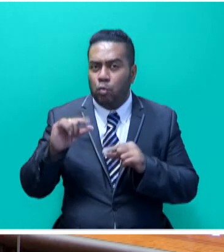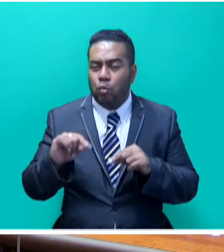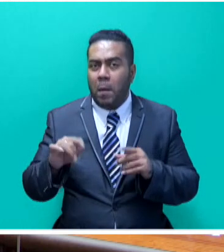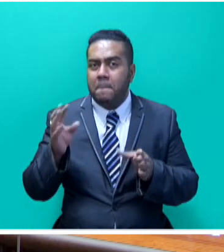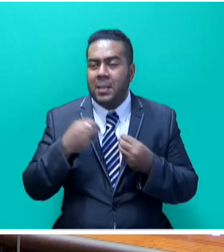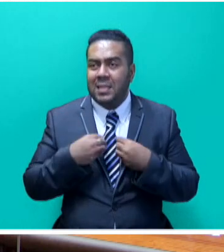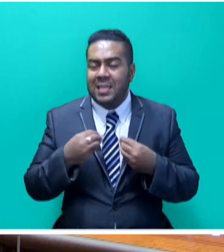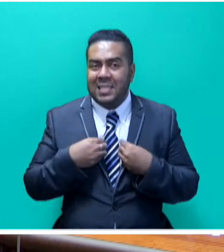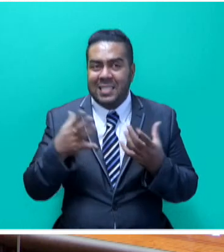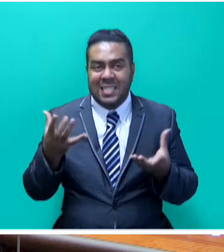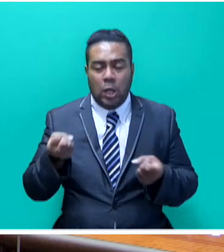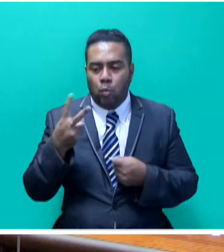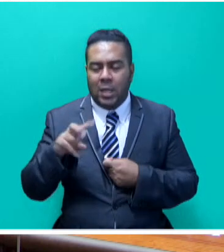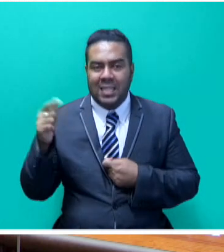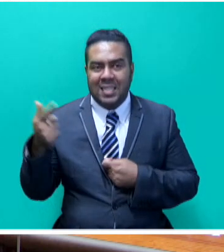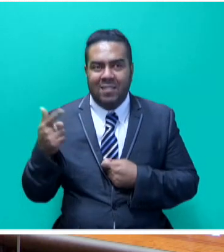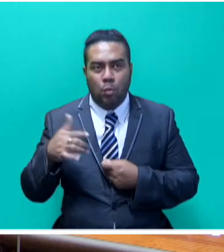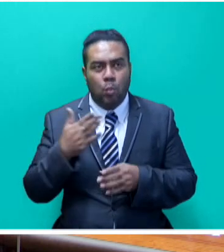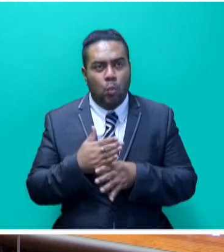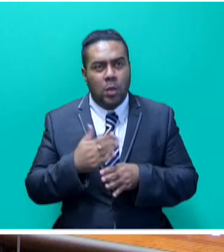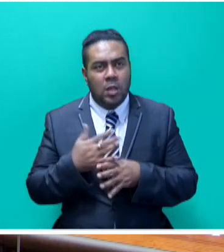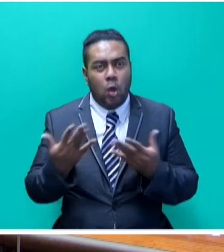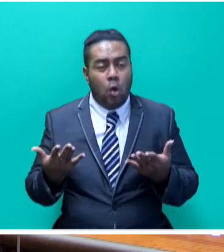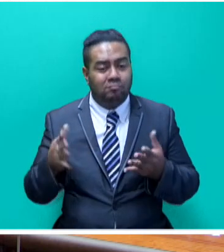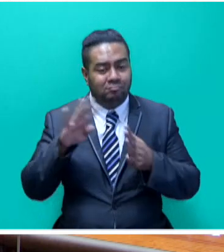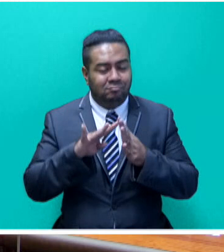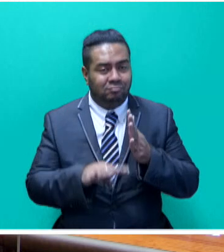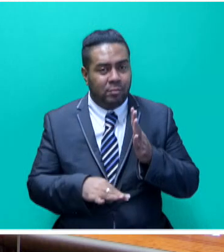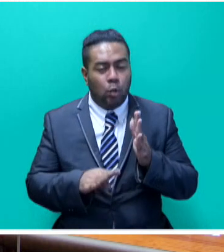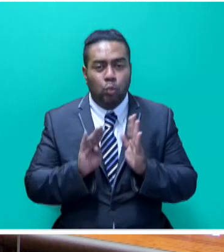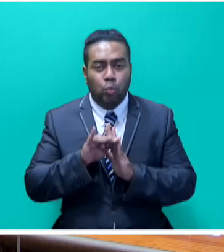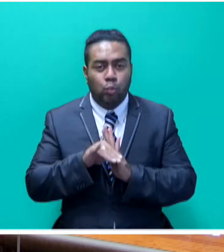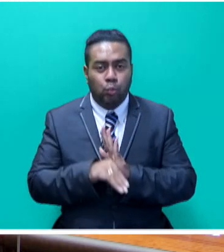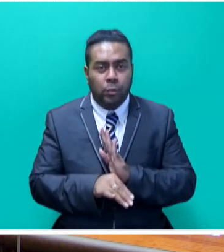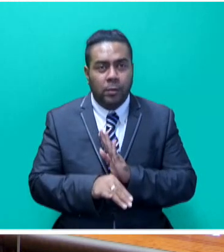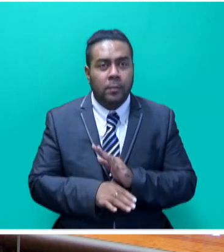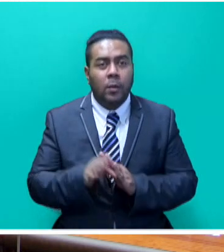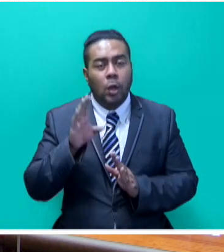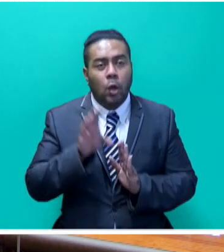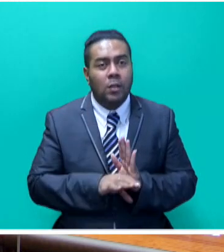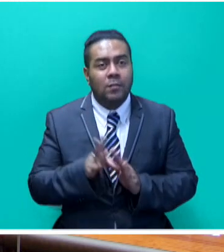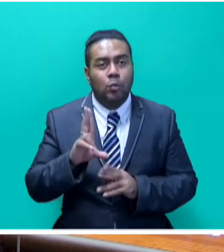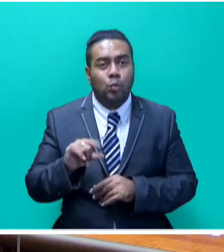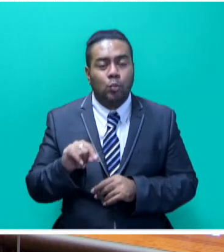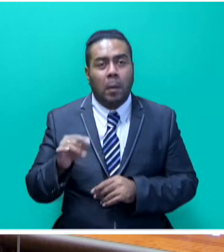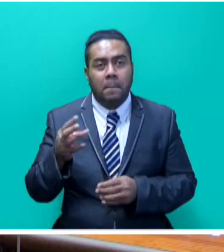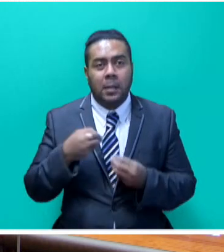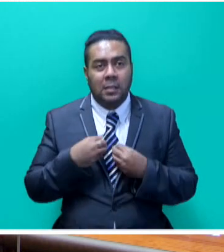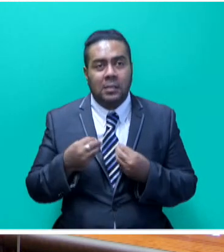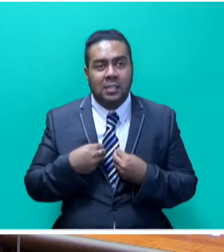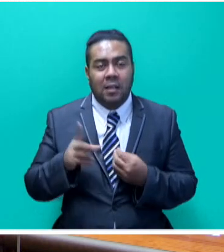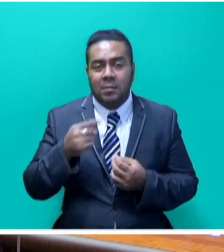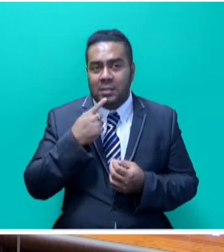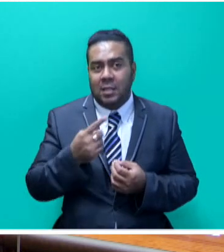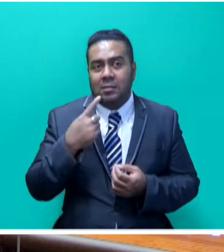processes. Since 2017, we've been working on reforms to reduce time and cost of doing business. I've been saying this in this house time and